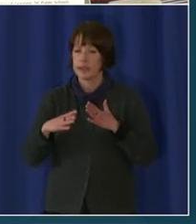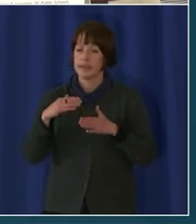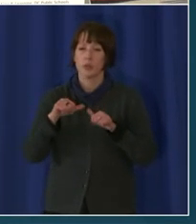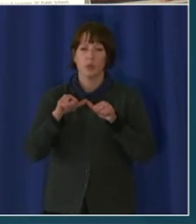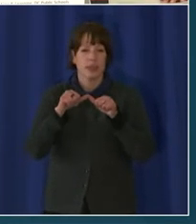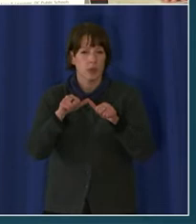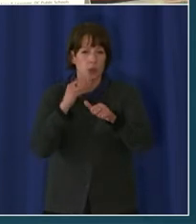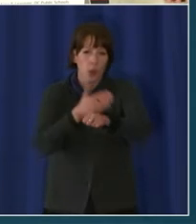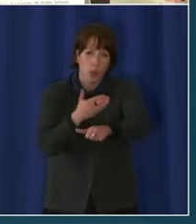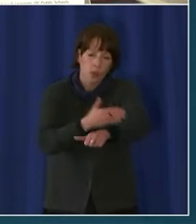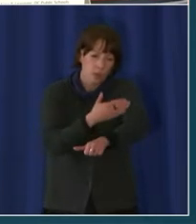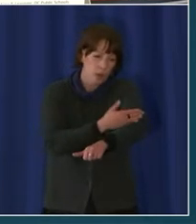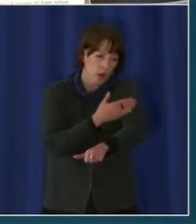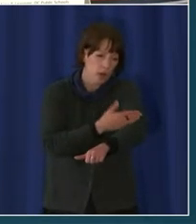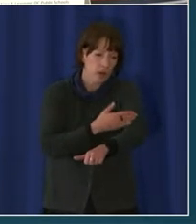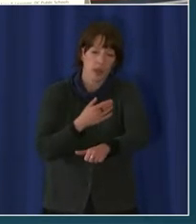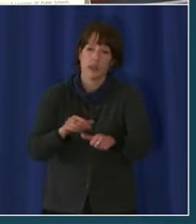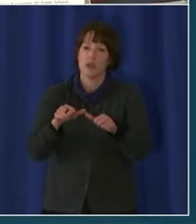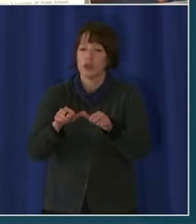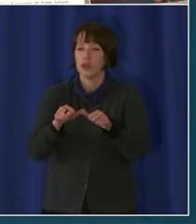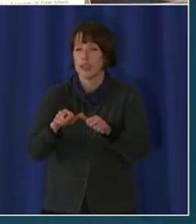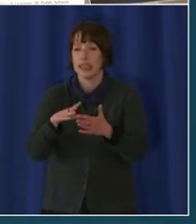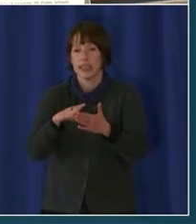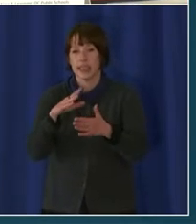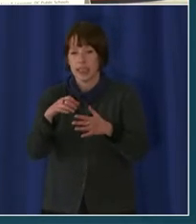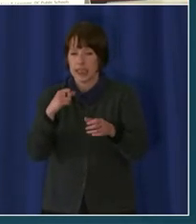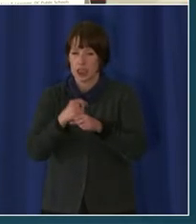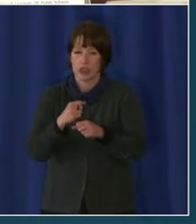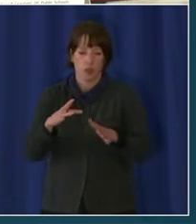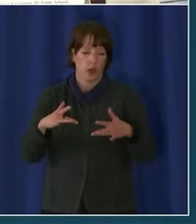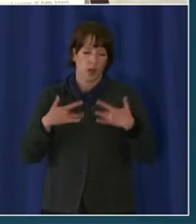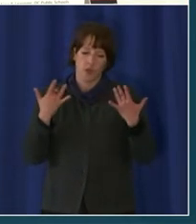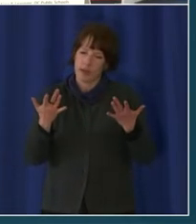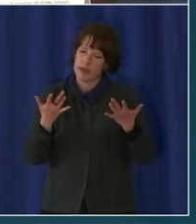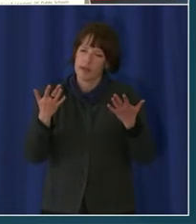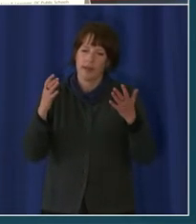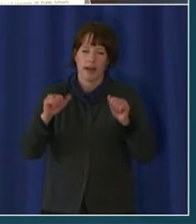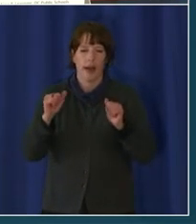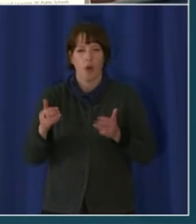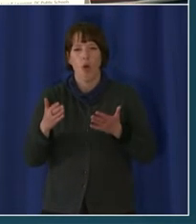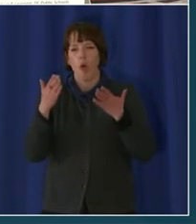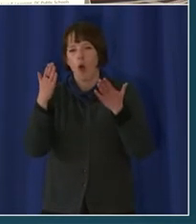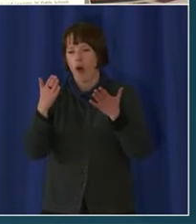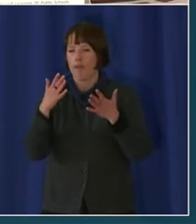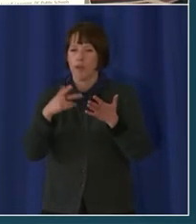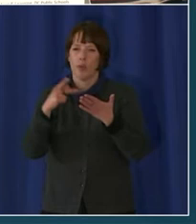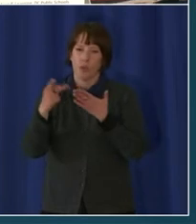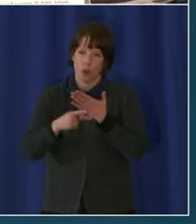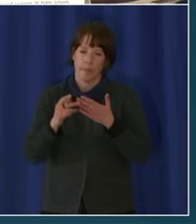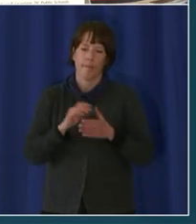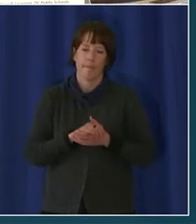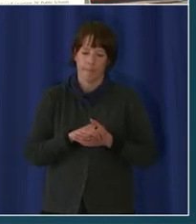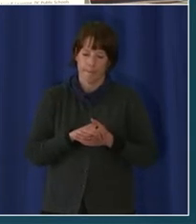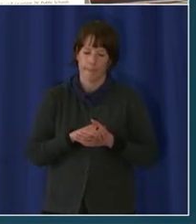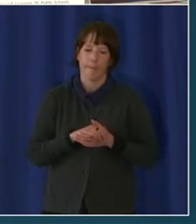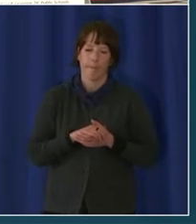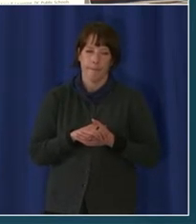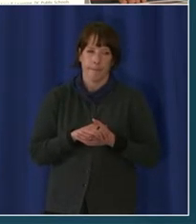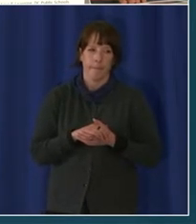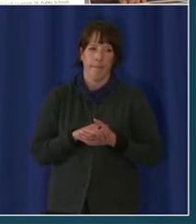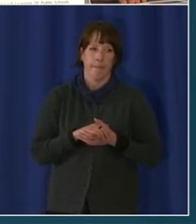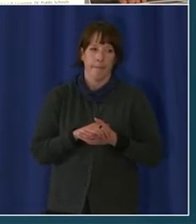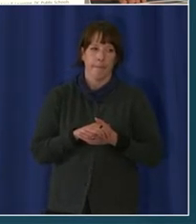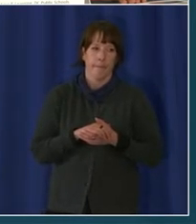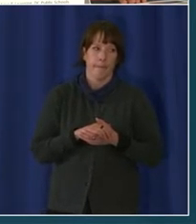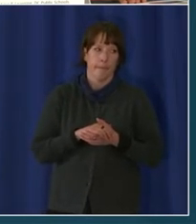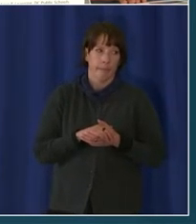making during the year toward meeting their IEP goals. And we're thrilled to be able to offer that programming again this year.